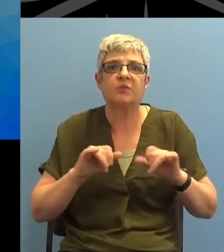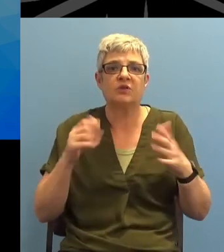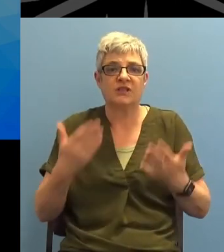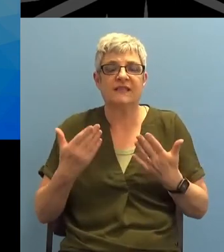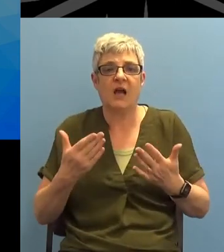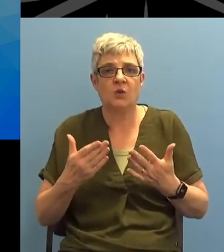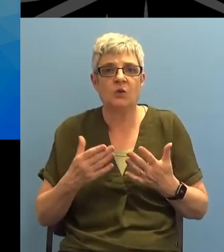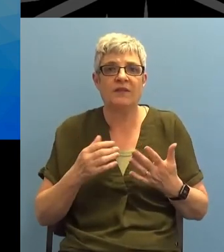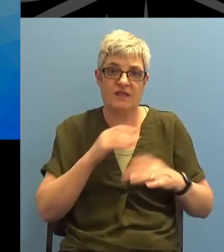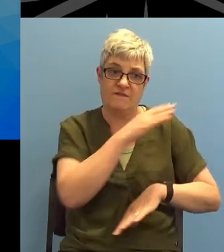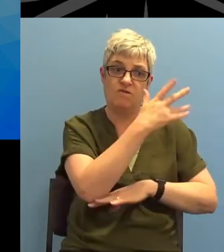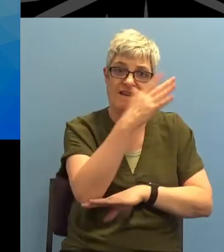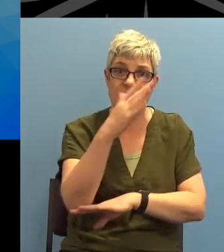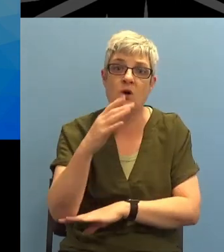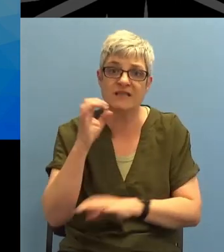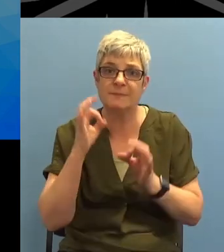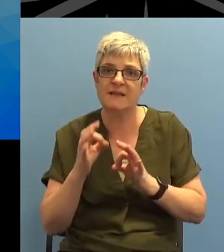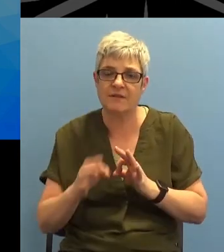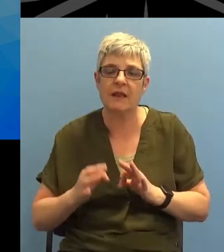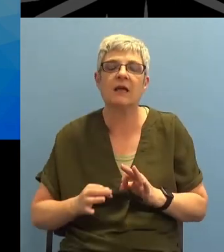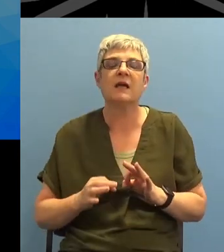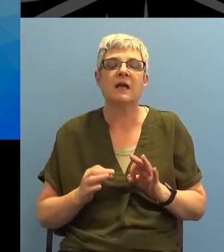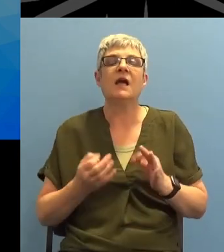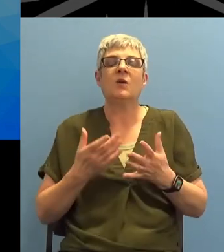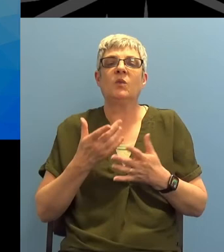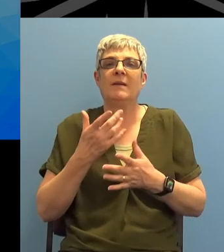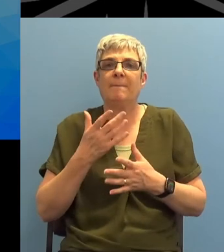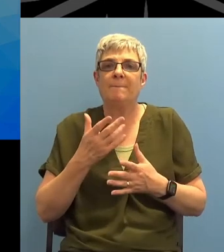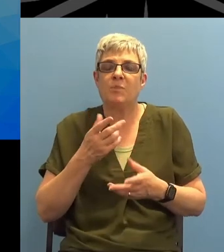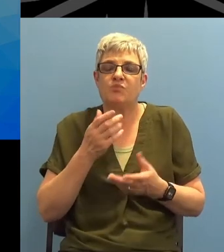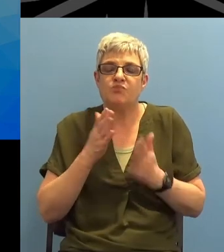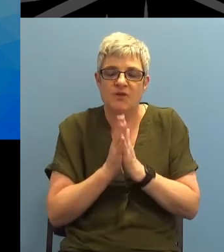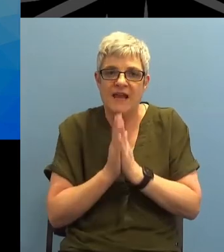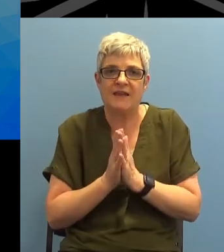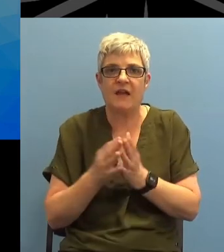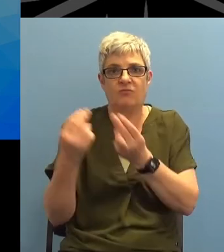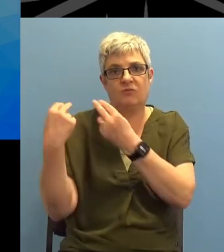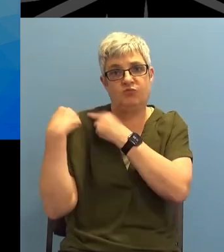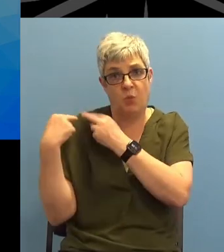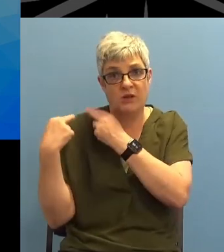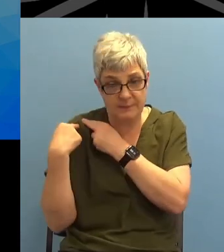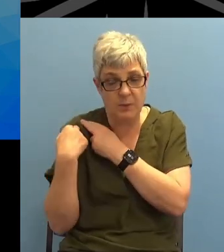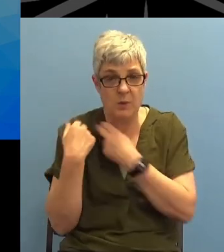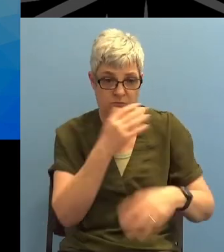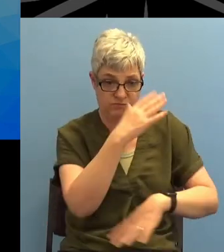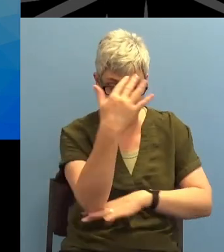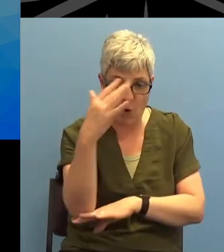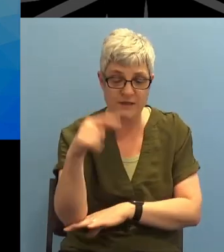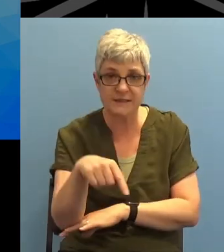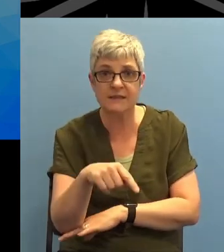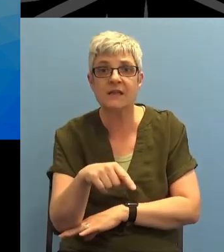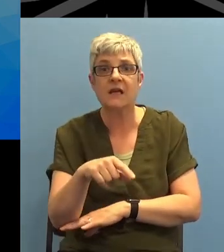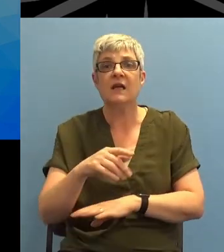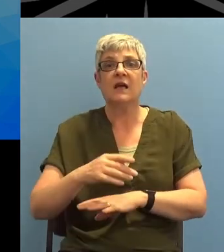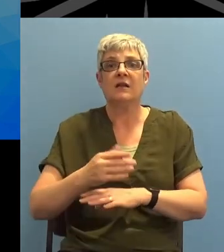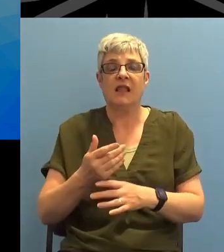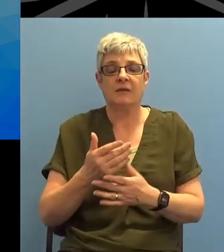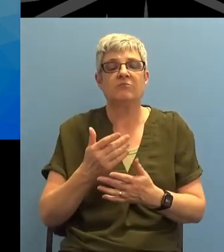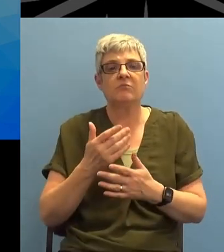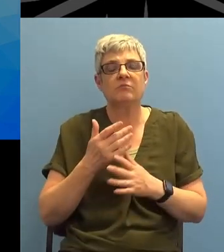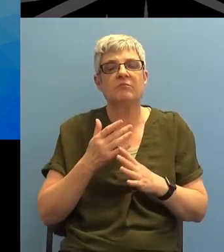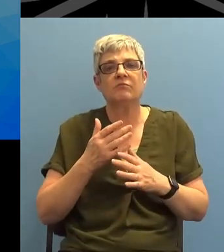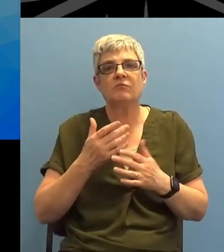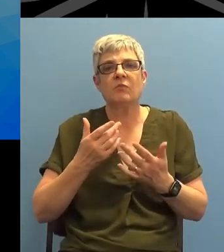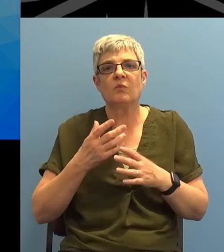rainforest. We ask that those who are responsible for this would reduce their destruction of the forests and that the species in the forests would still have an ecosystem to call their